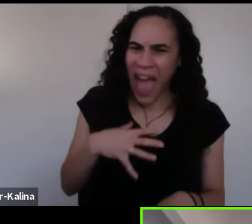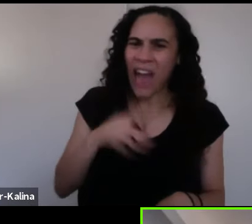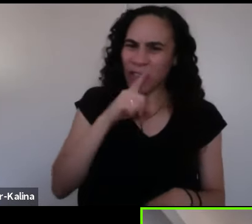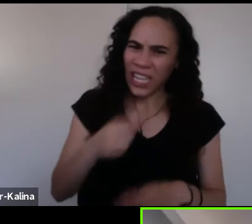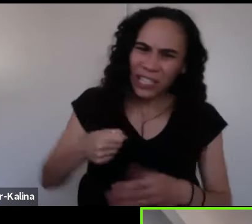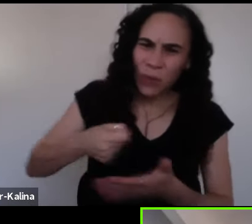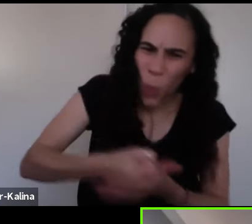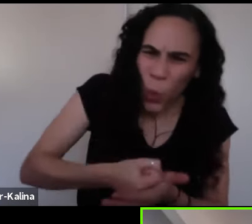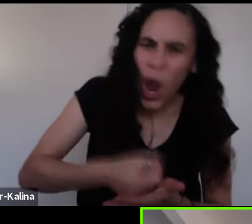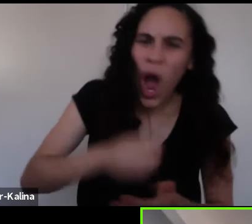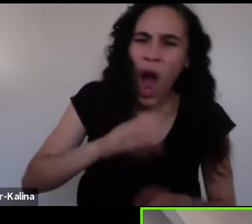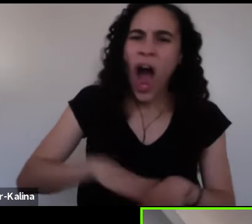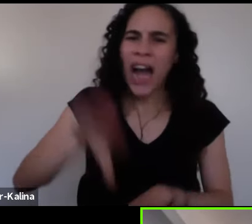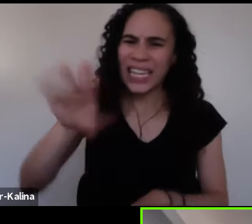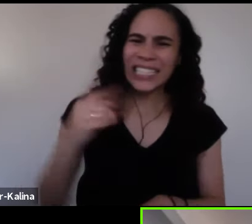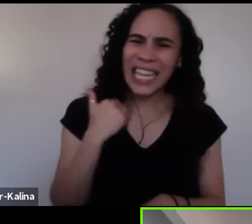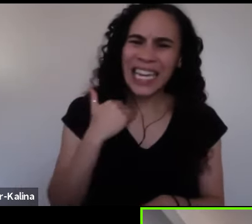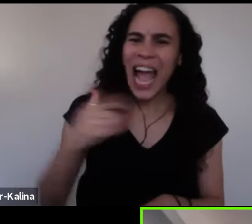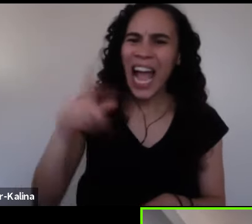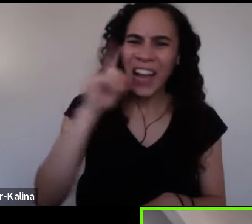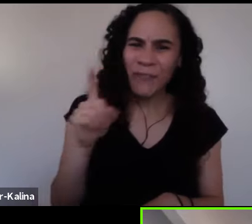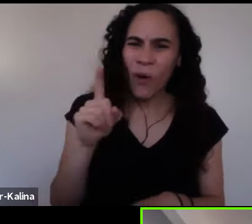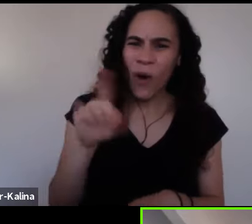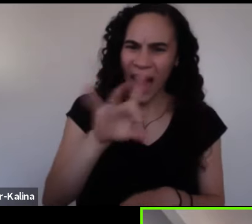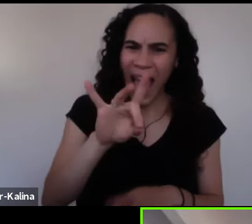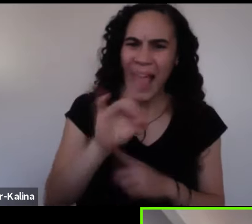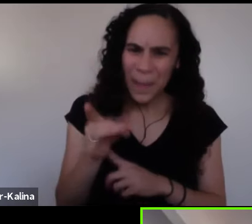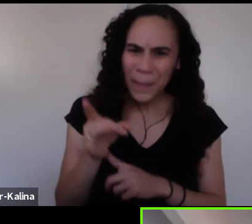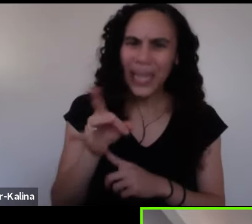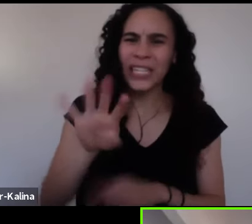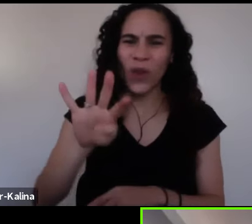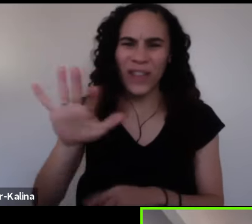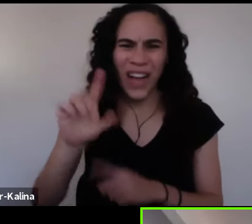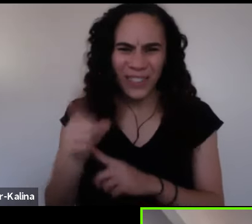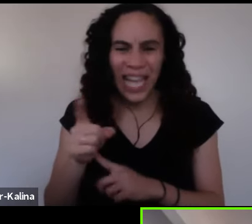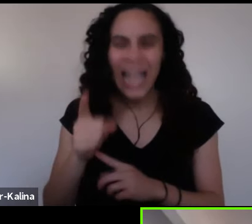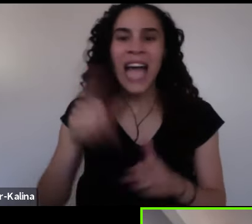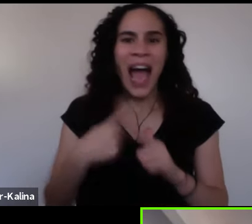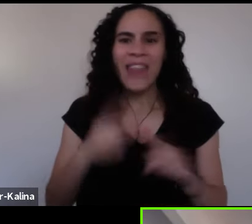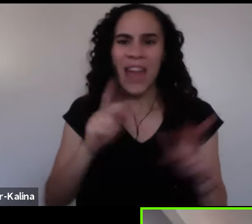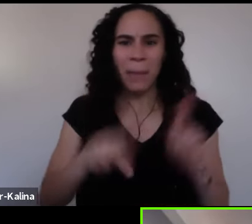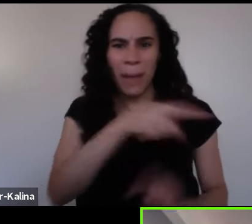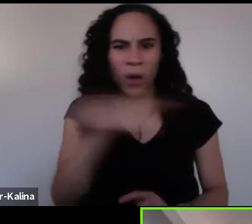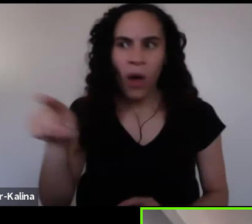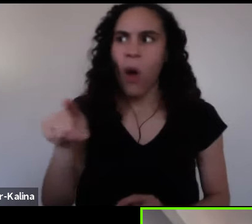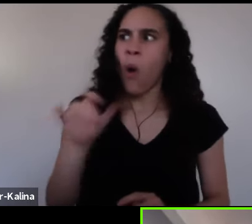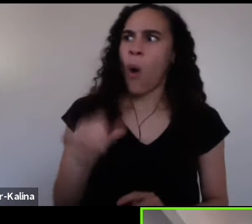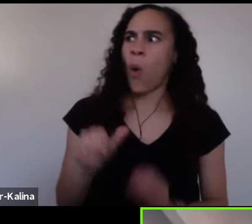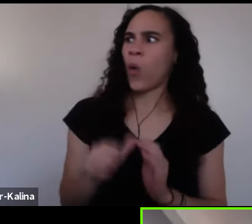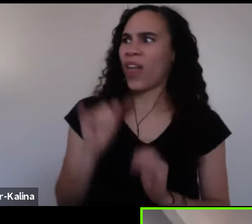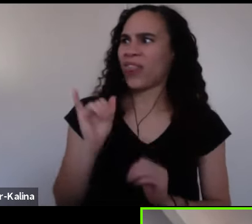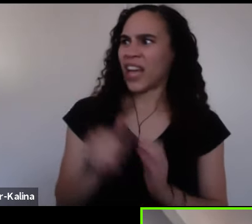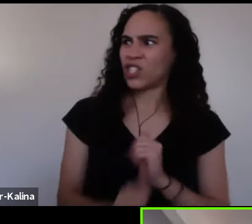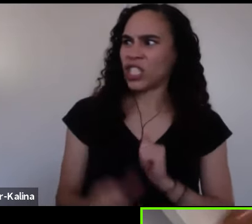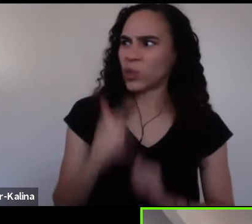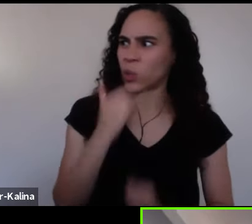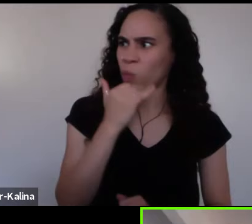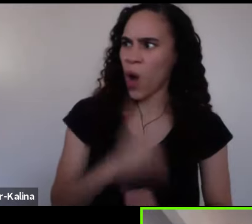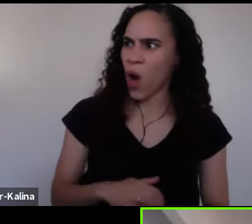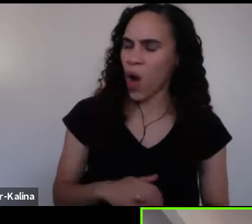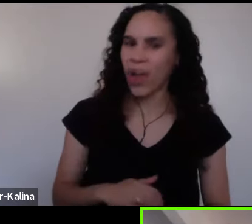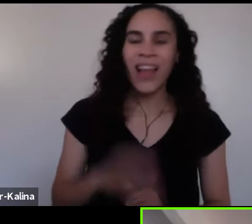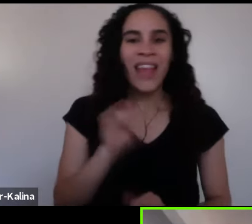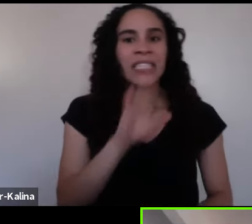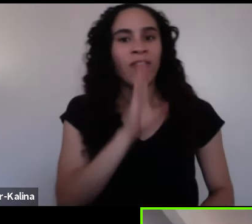say, ooh, this shit is wrong. Right. And that's the frustrating part, because for many of us, people